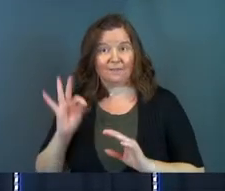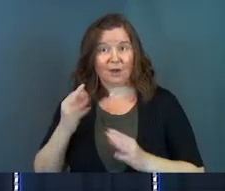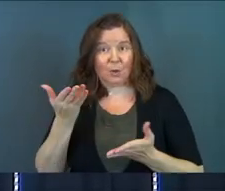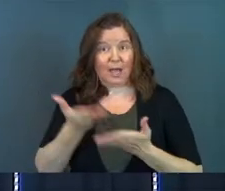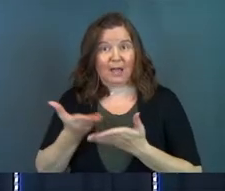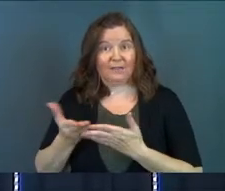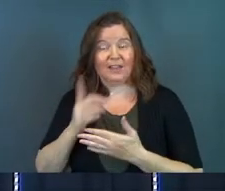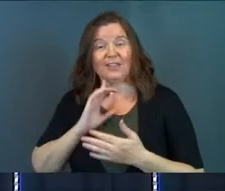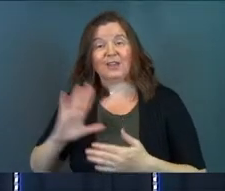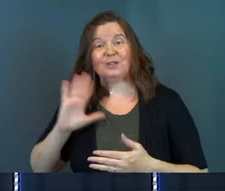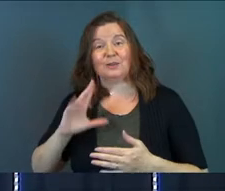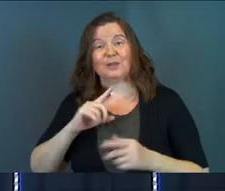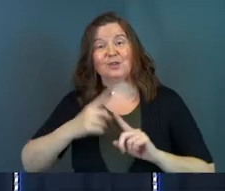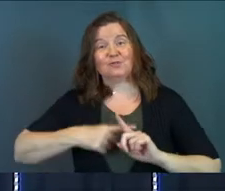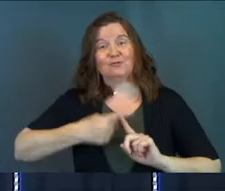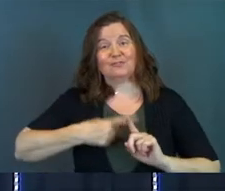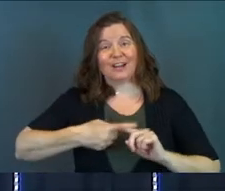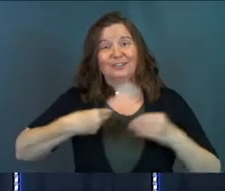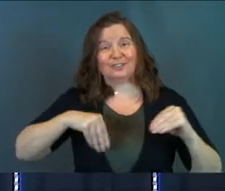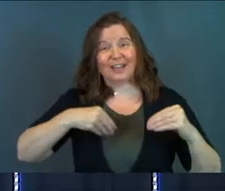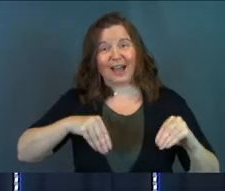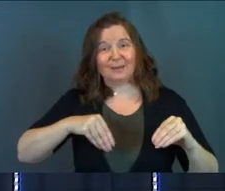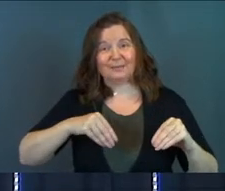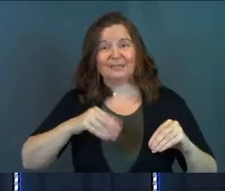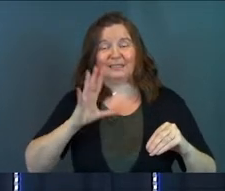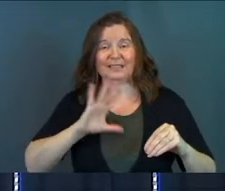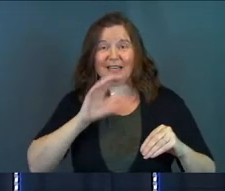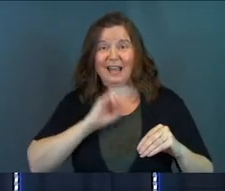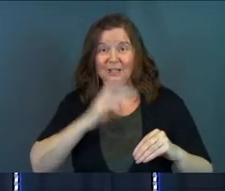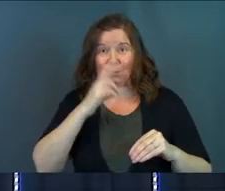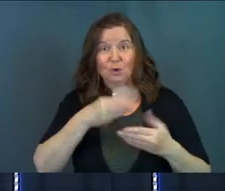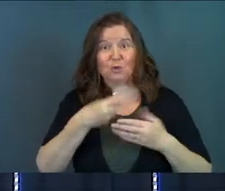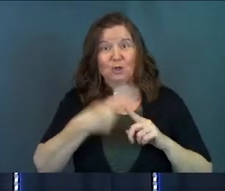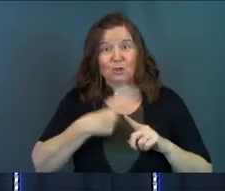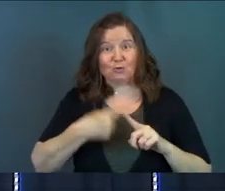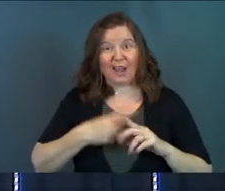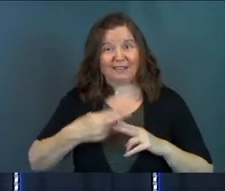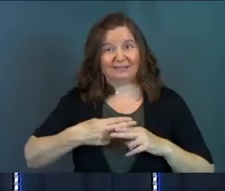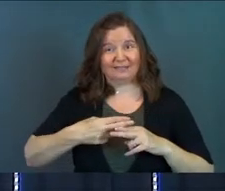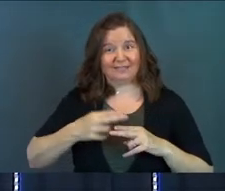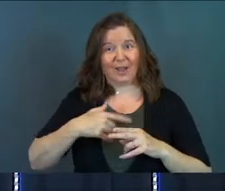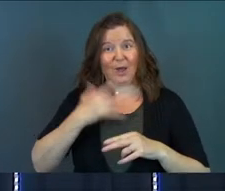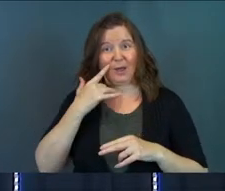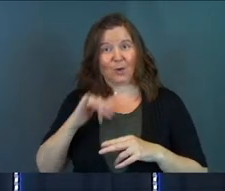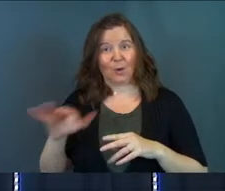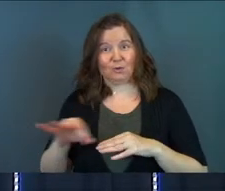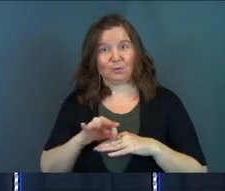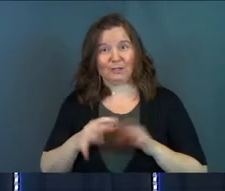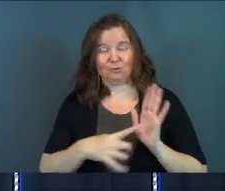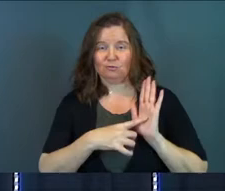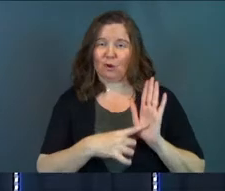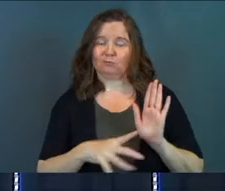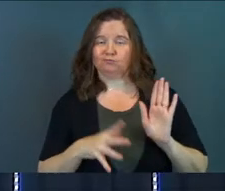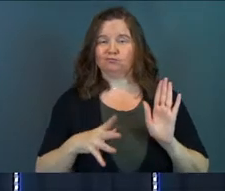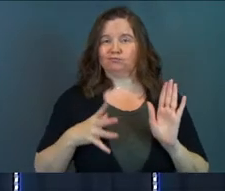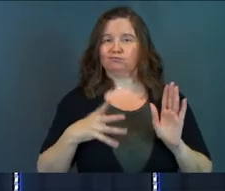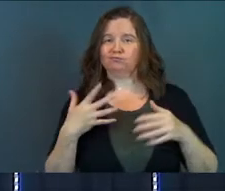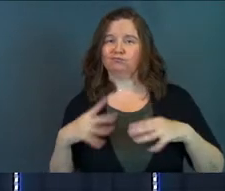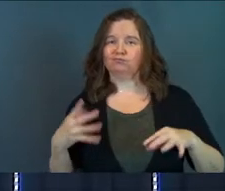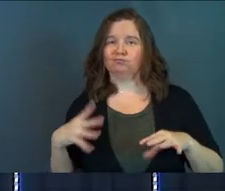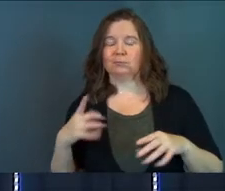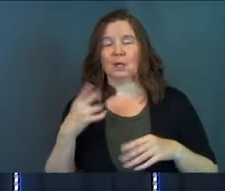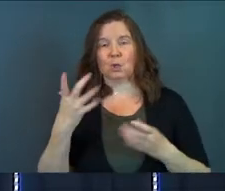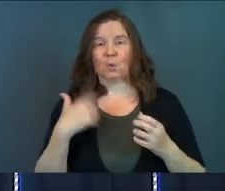found evidence that there used to be rental shops in ancient Rome where you could rent a gold ring. because it was a special